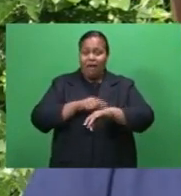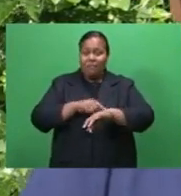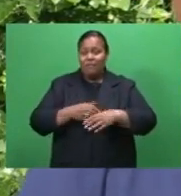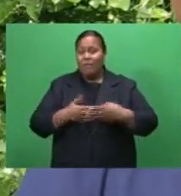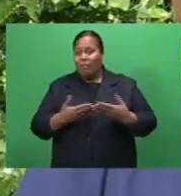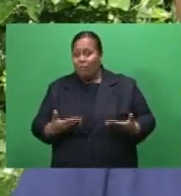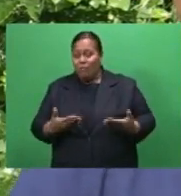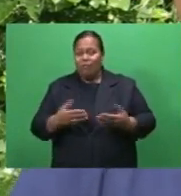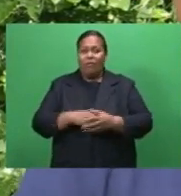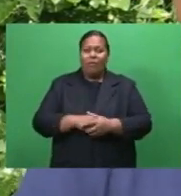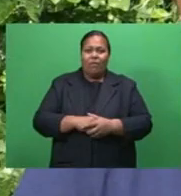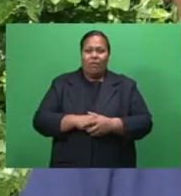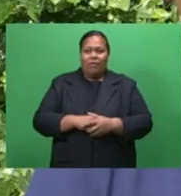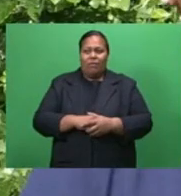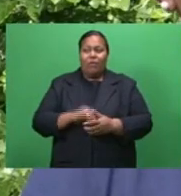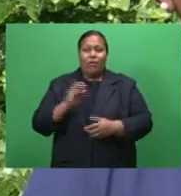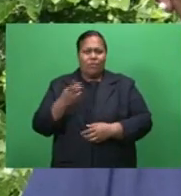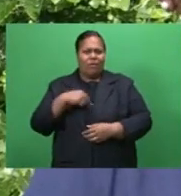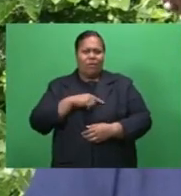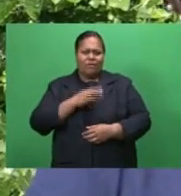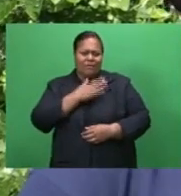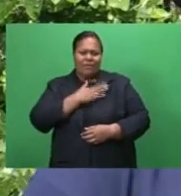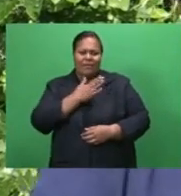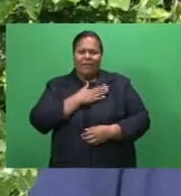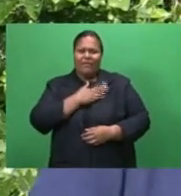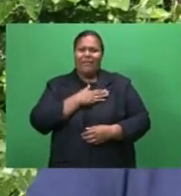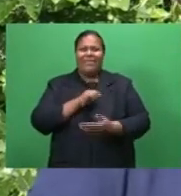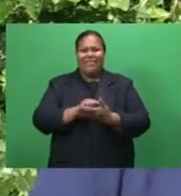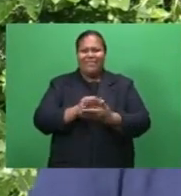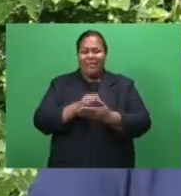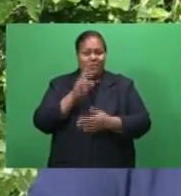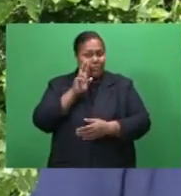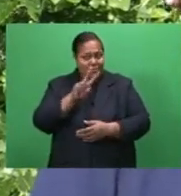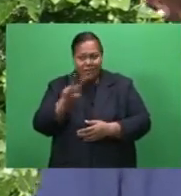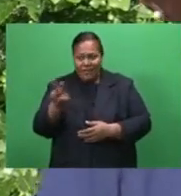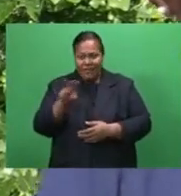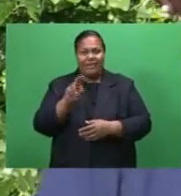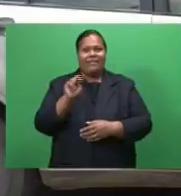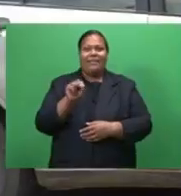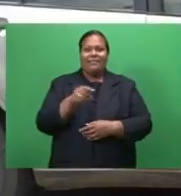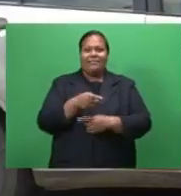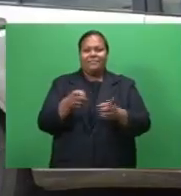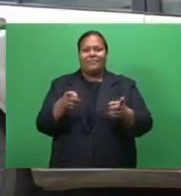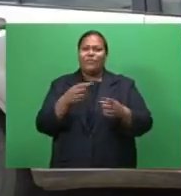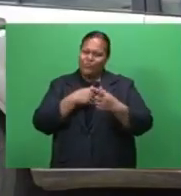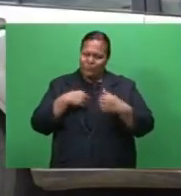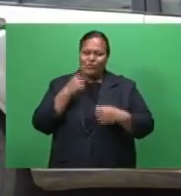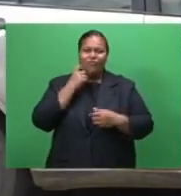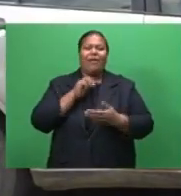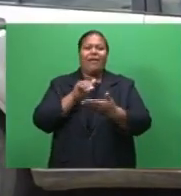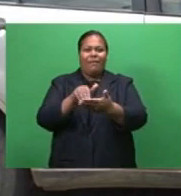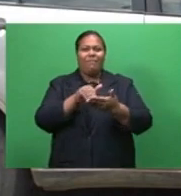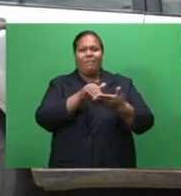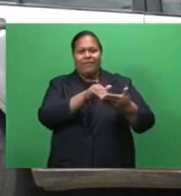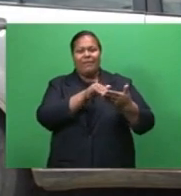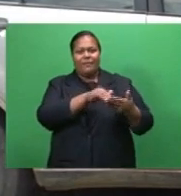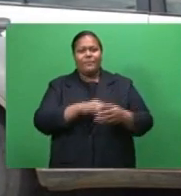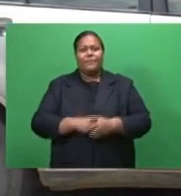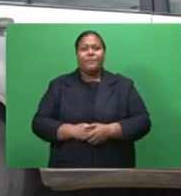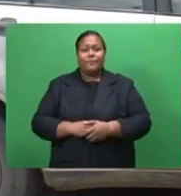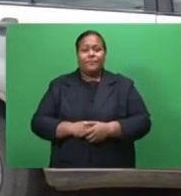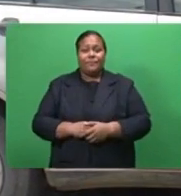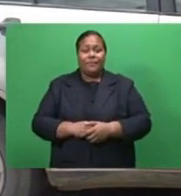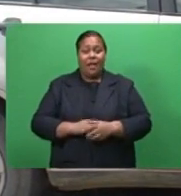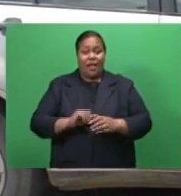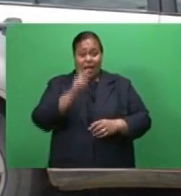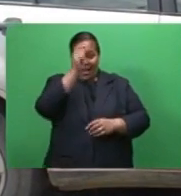really tugged on your heartstrings to see the need out there, and I mean, we're trying to help as much as we can. Rotary Club is expected to